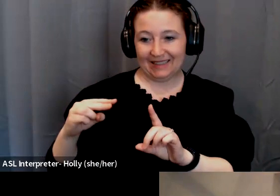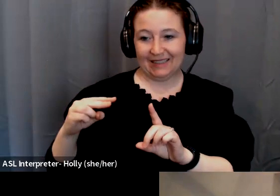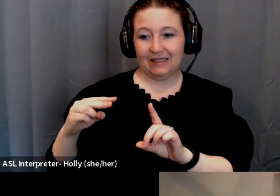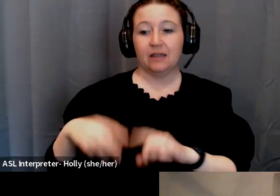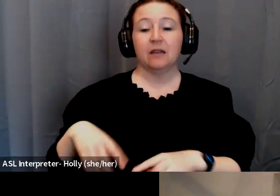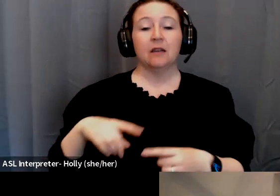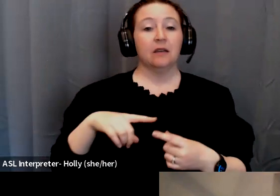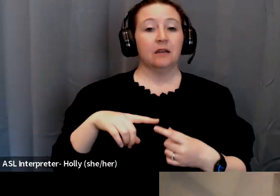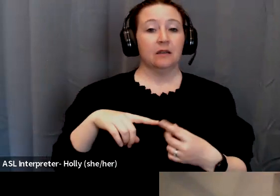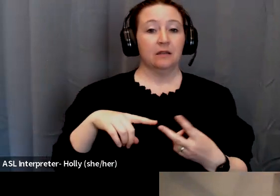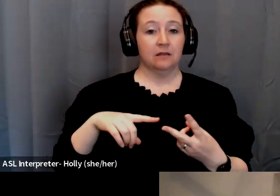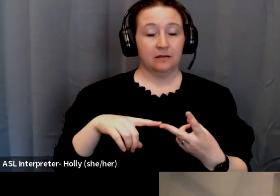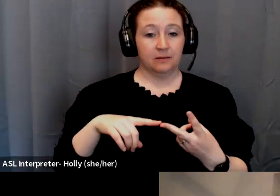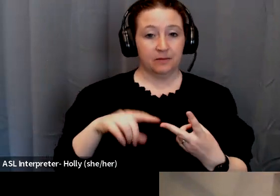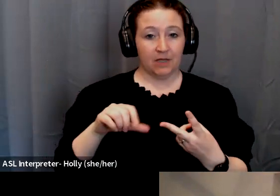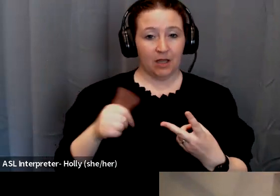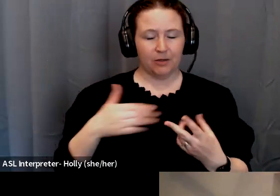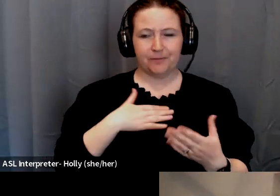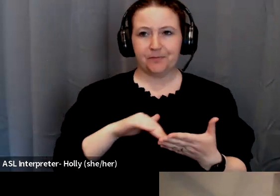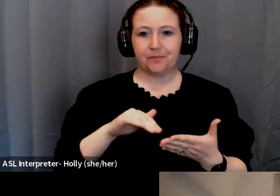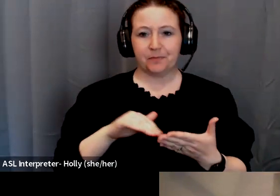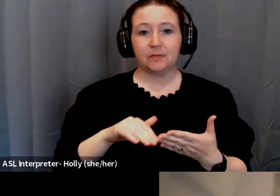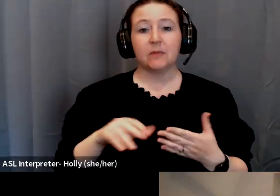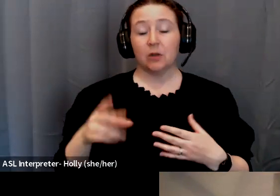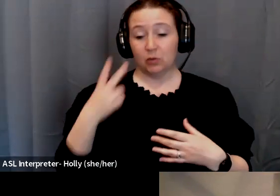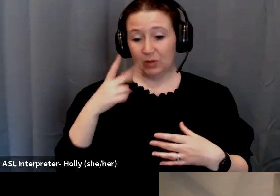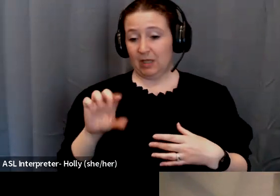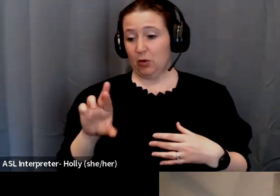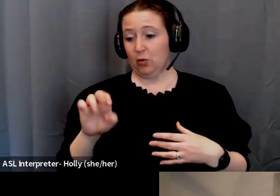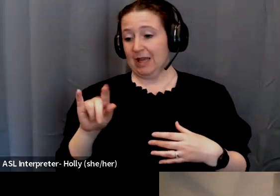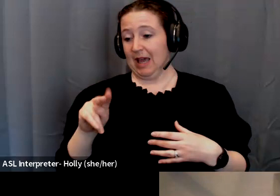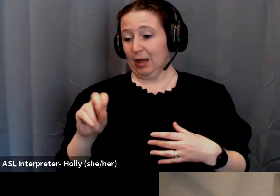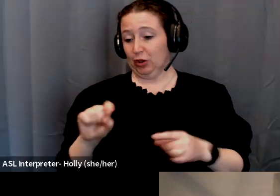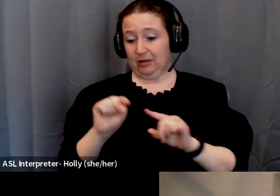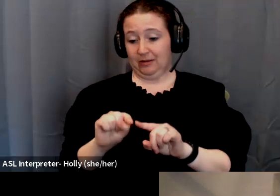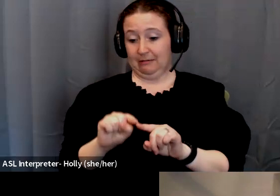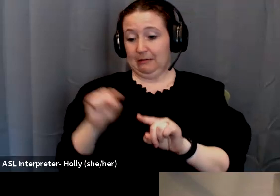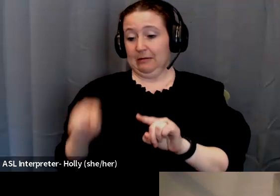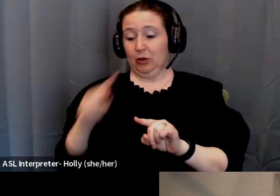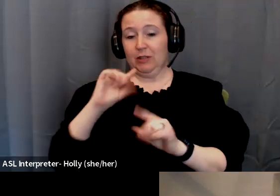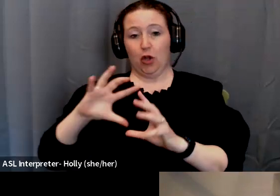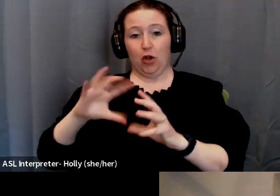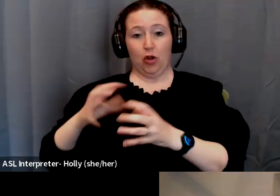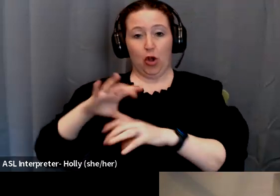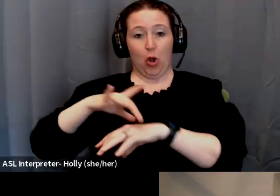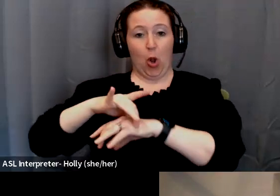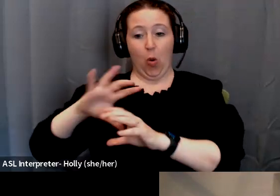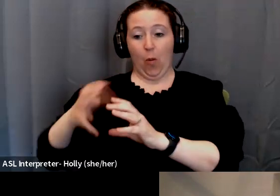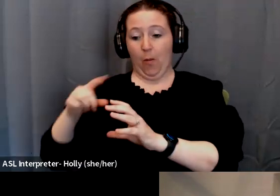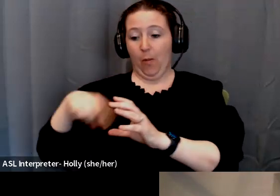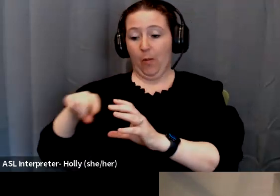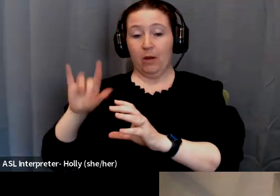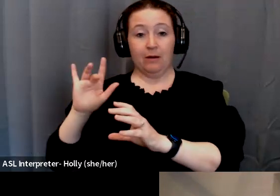other thing, excuse me, next to reactions, there's a globe. If you click on